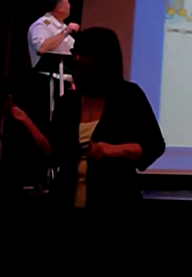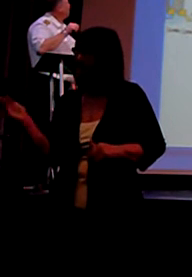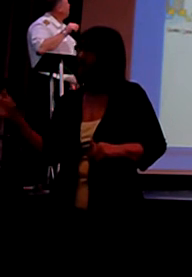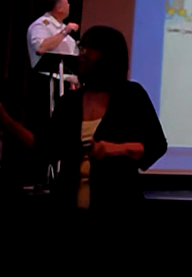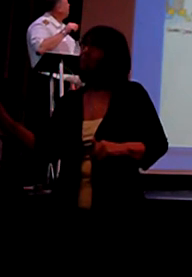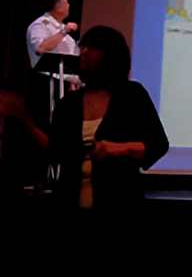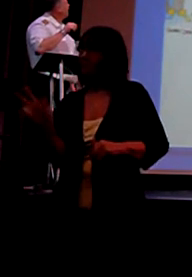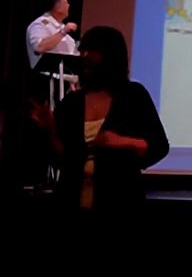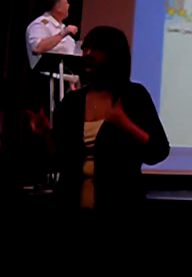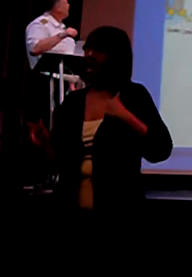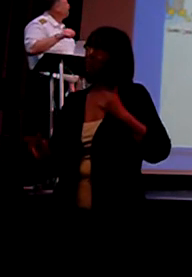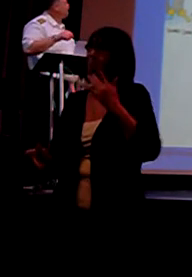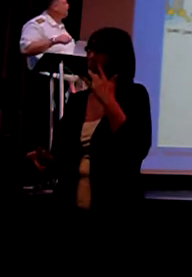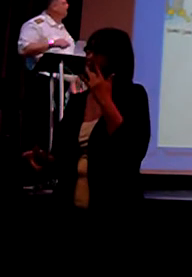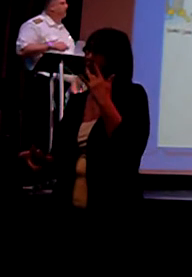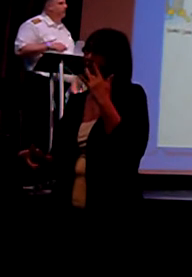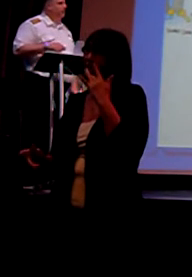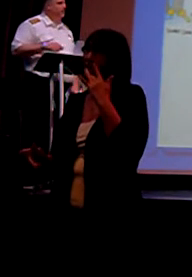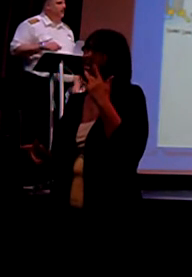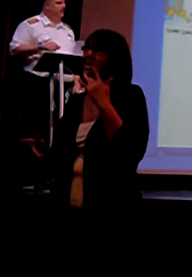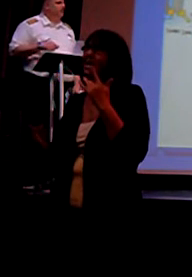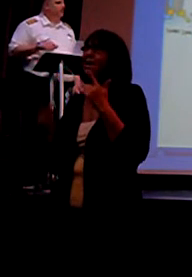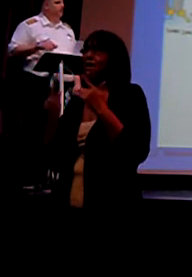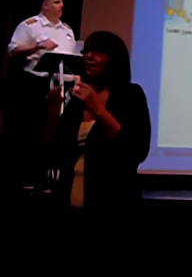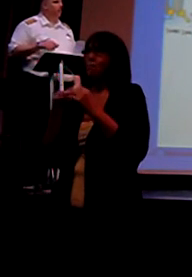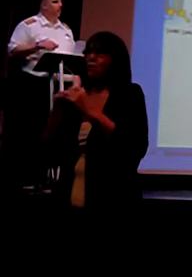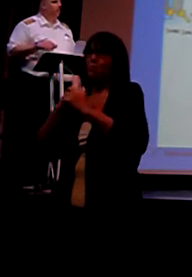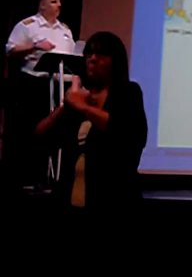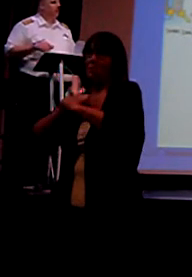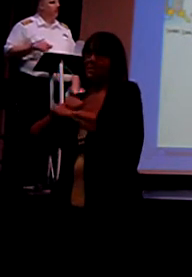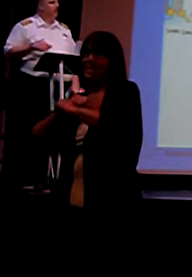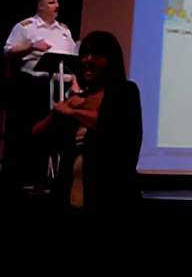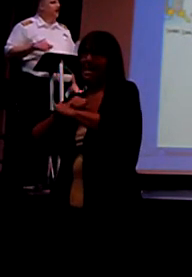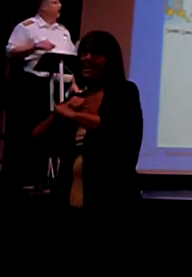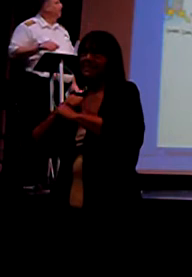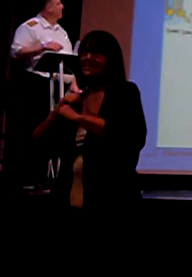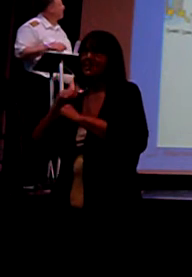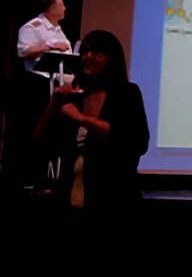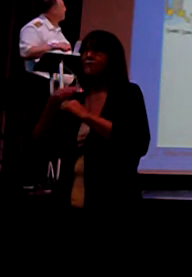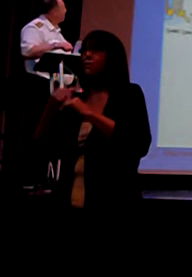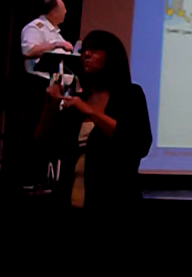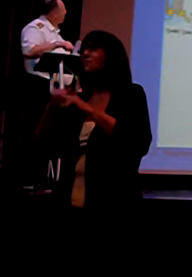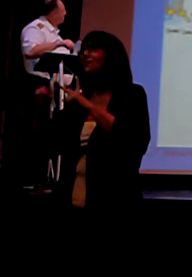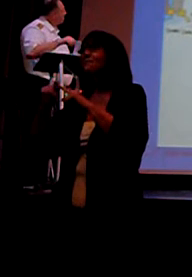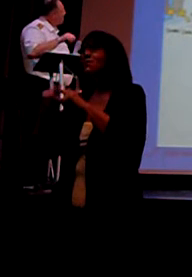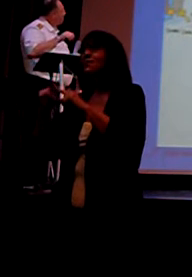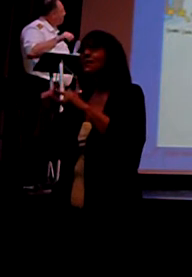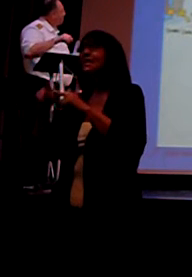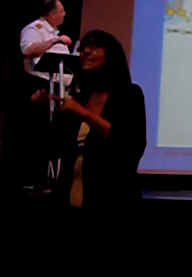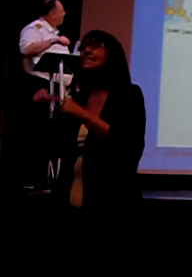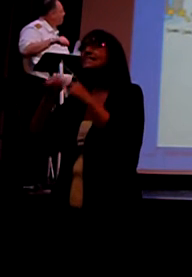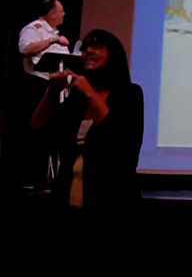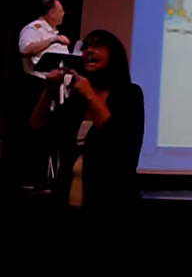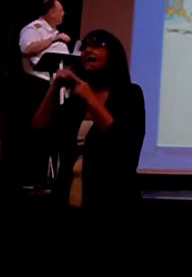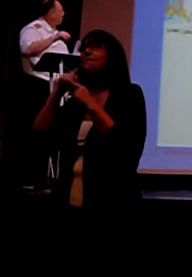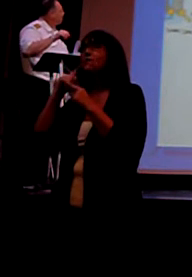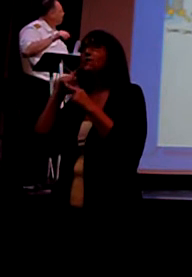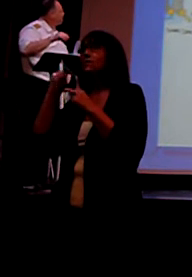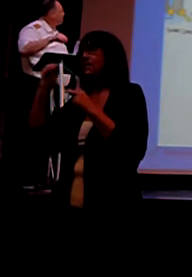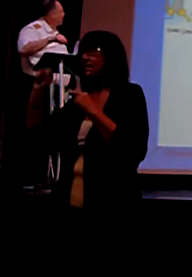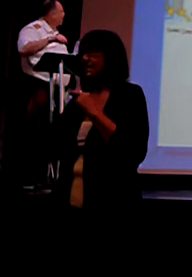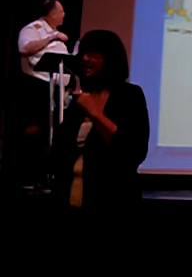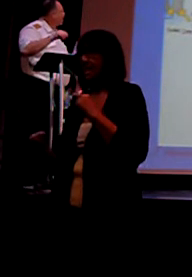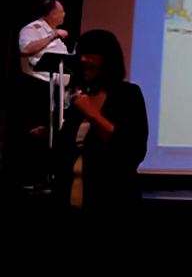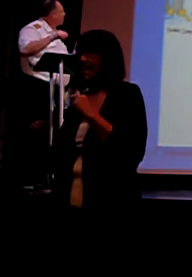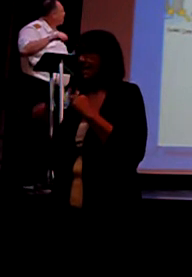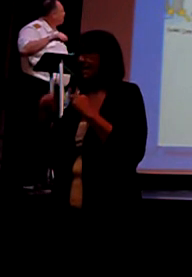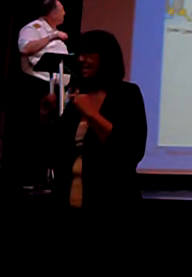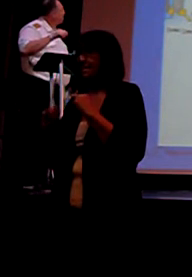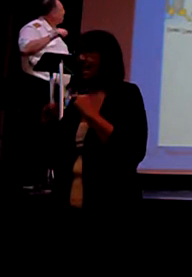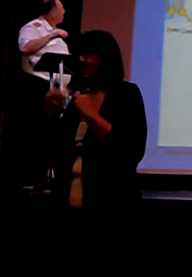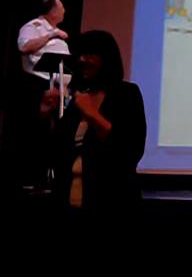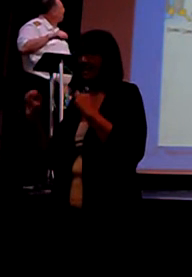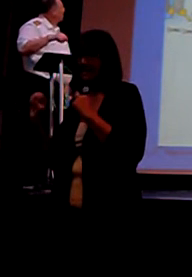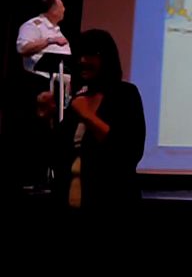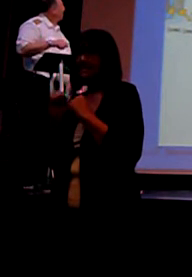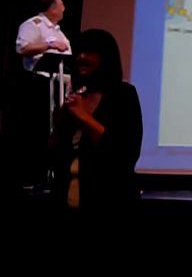in. It's usually very protected from all areas, except from the south or southeast.